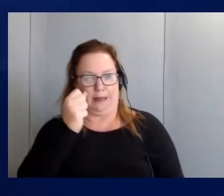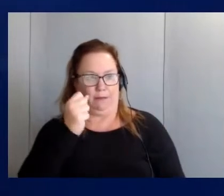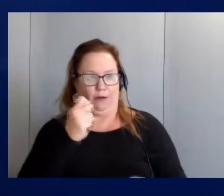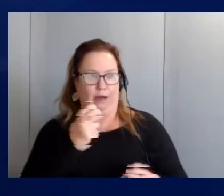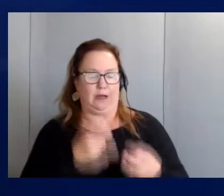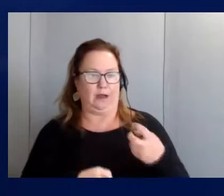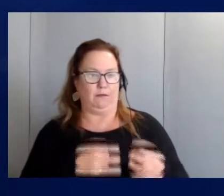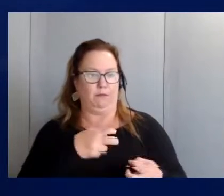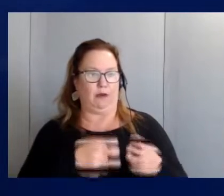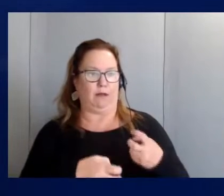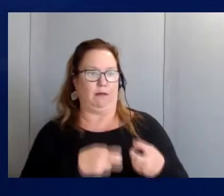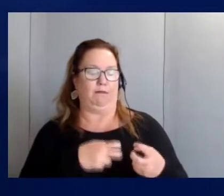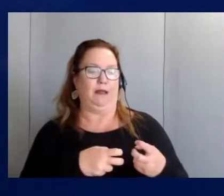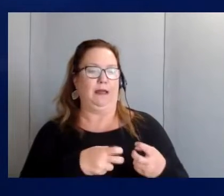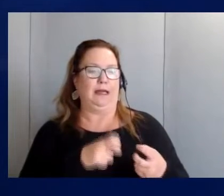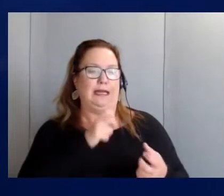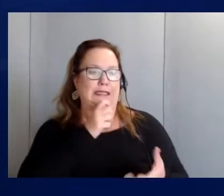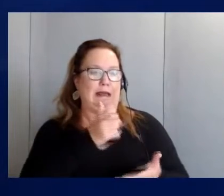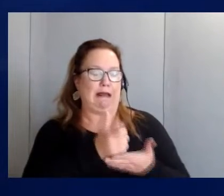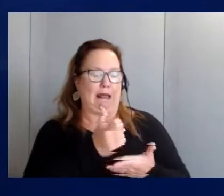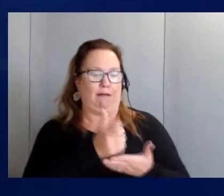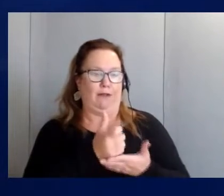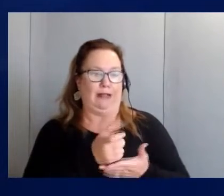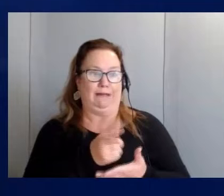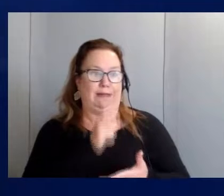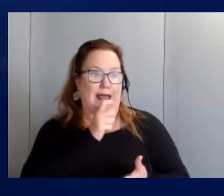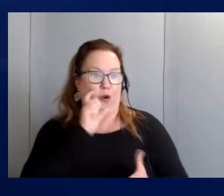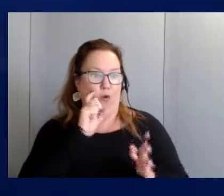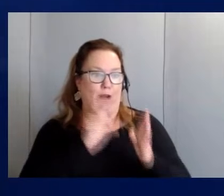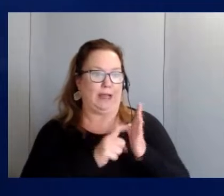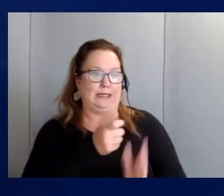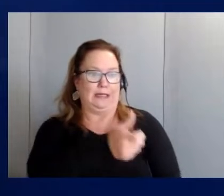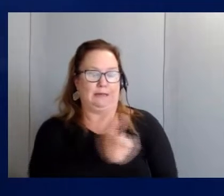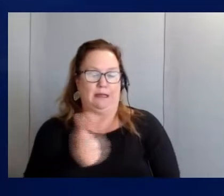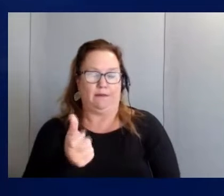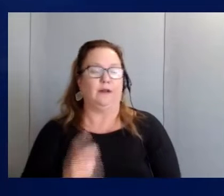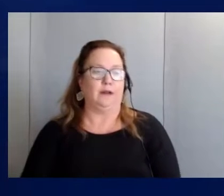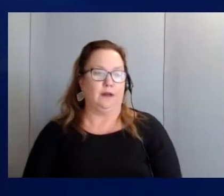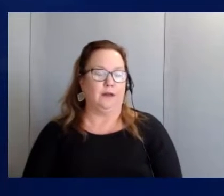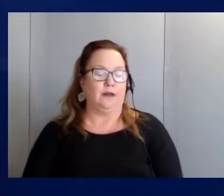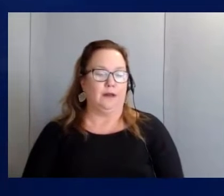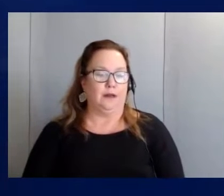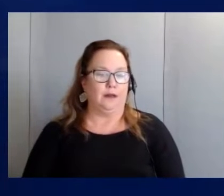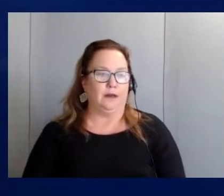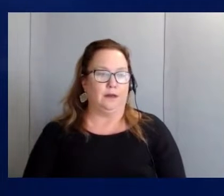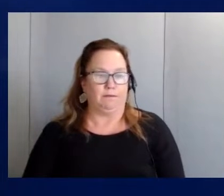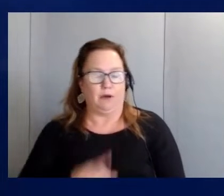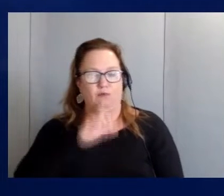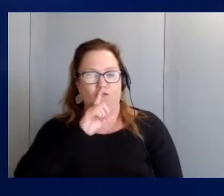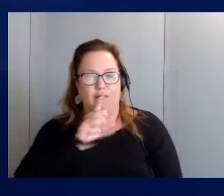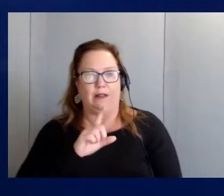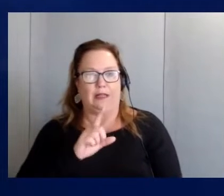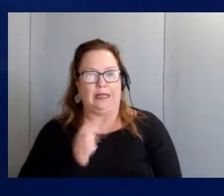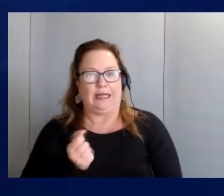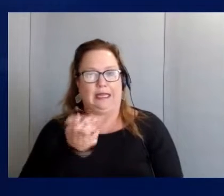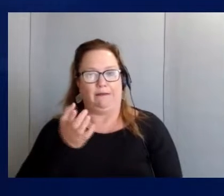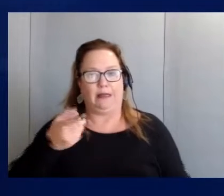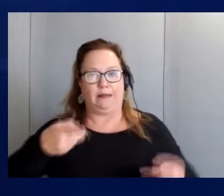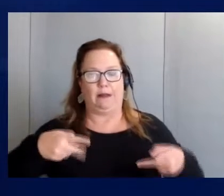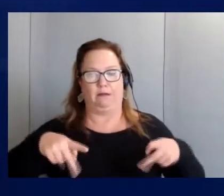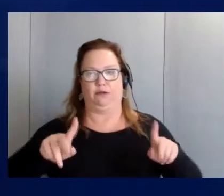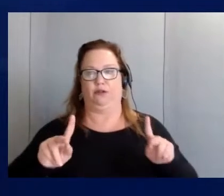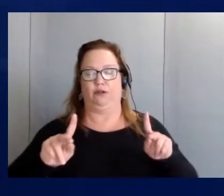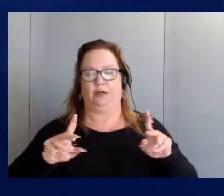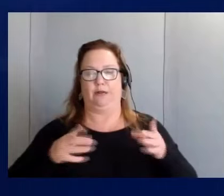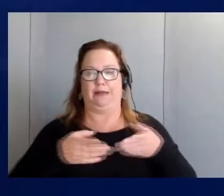them recognizing it themselves whenever possible. It's not always possible, certainly, but really just giving them that opportunity and being